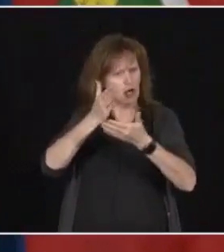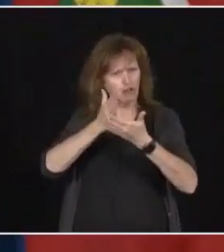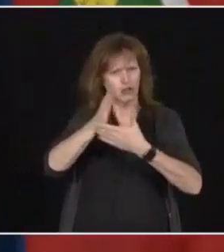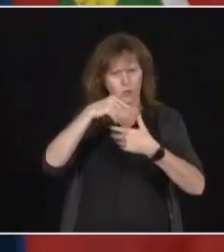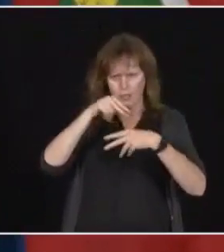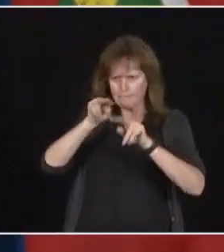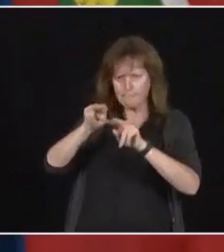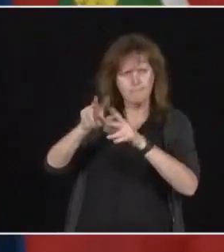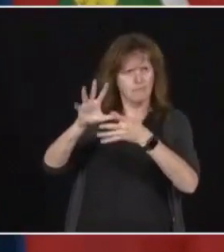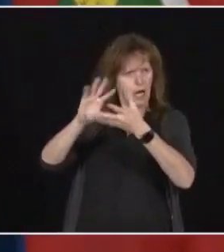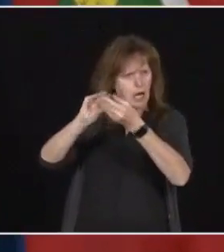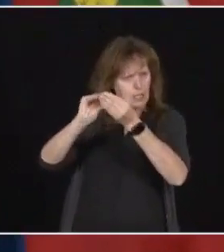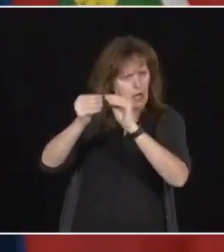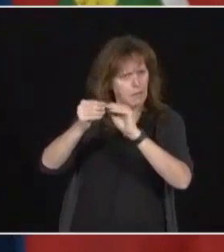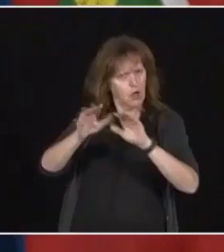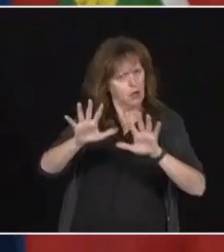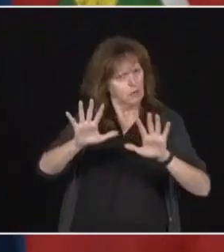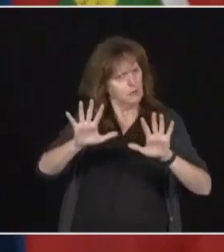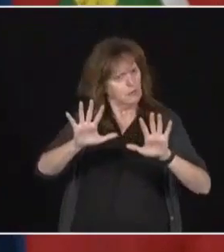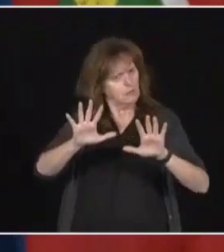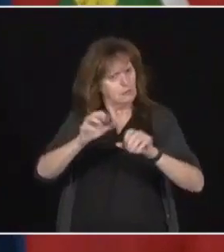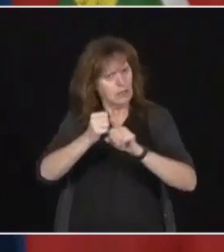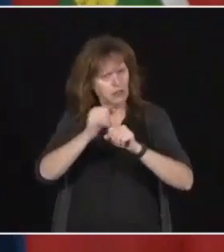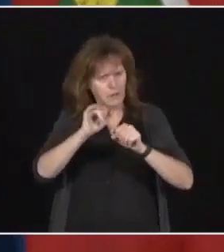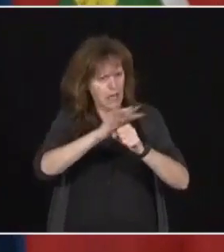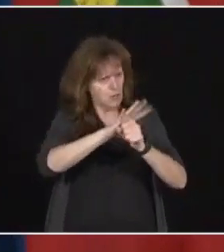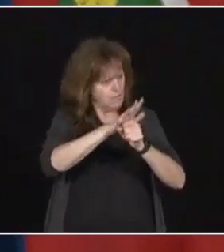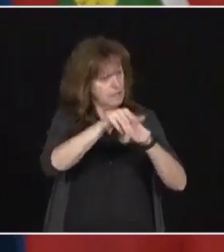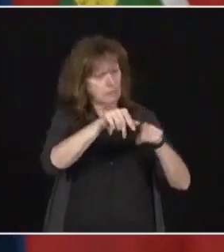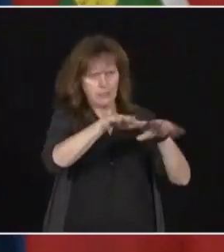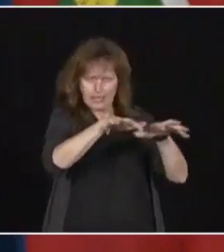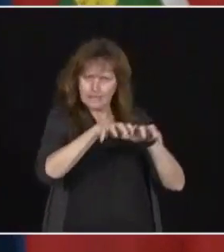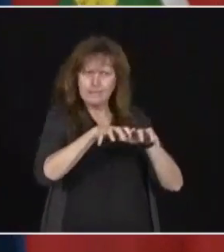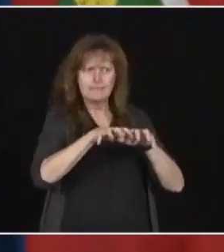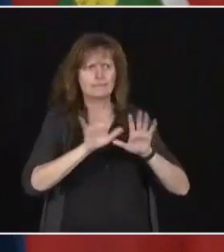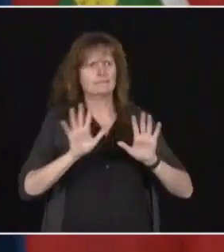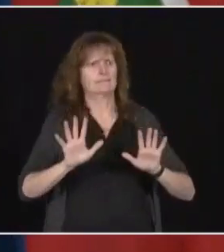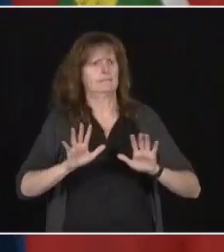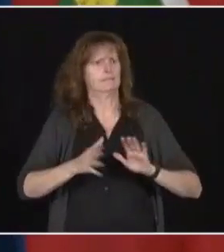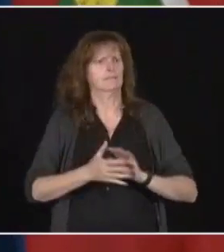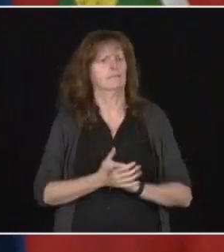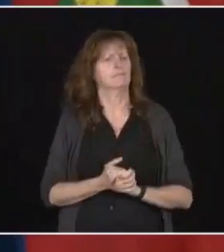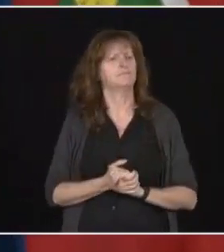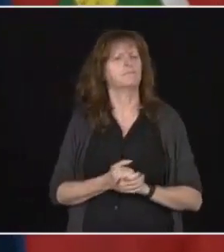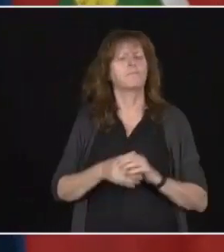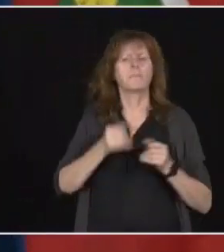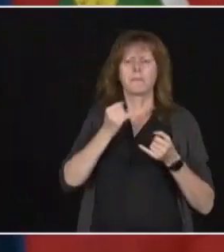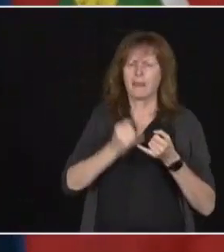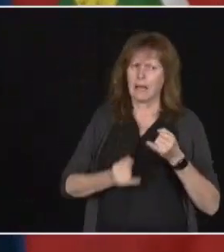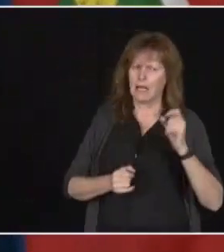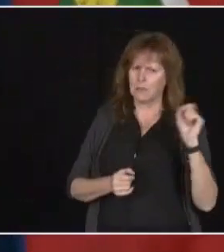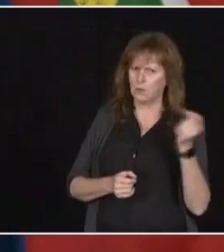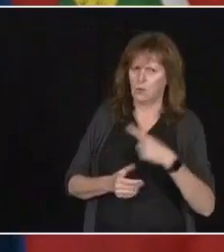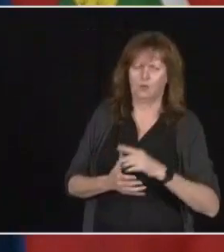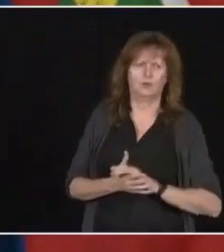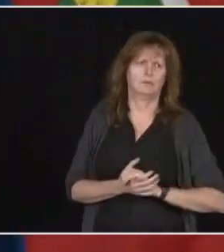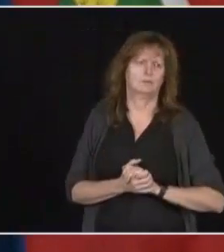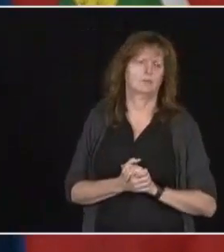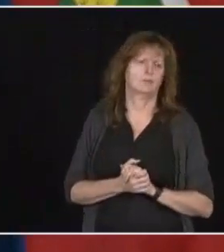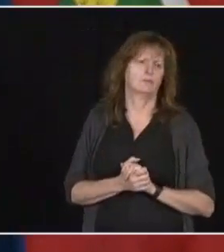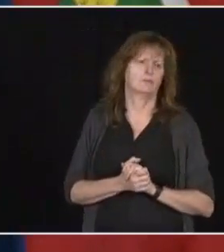this pandemic. Last question. Last question comes from Christine Elliott